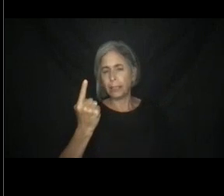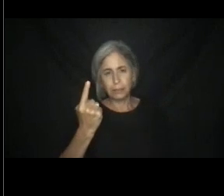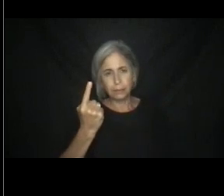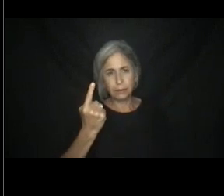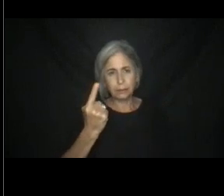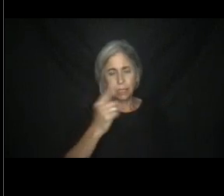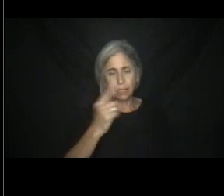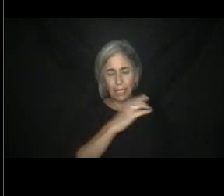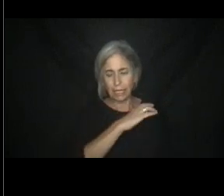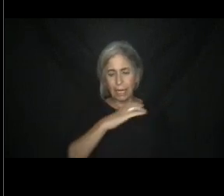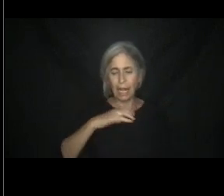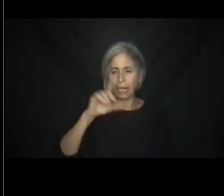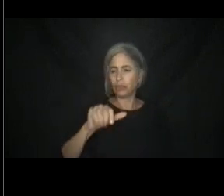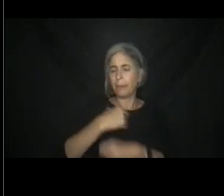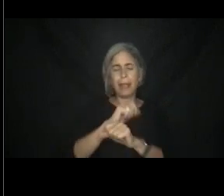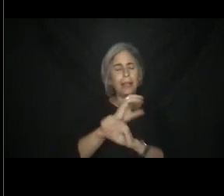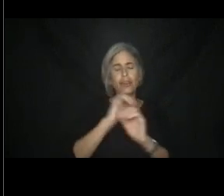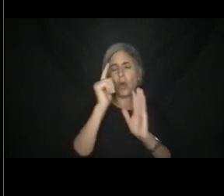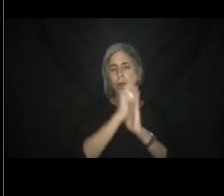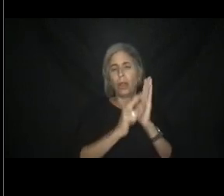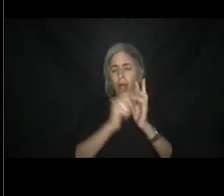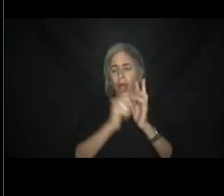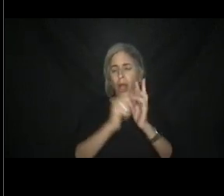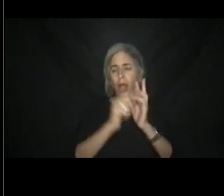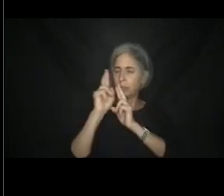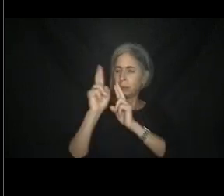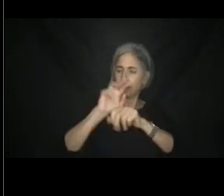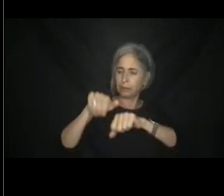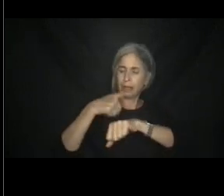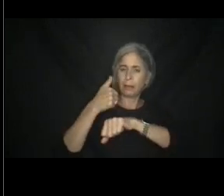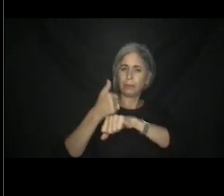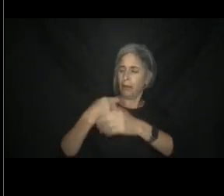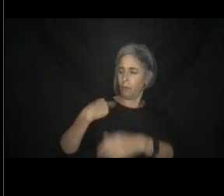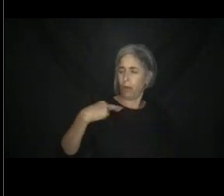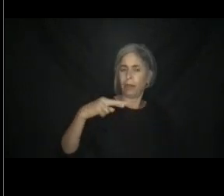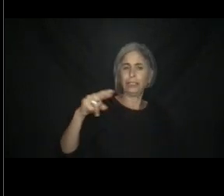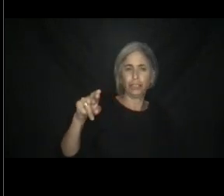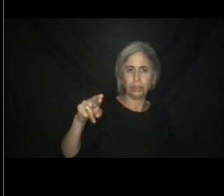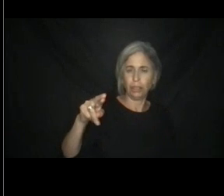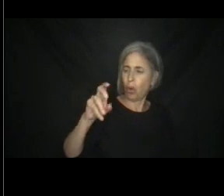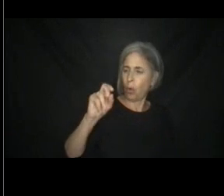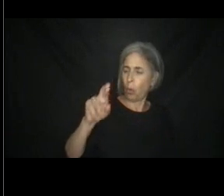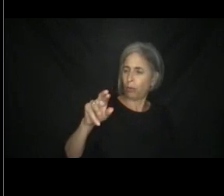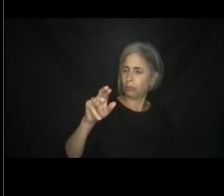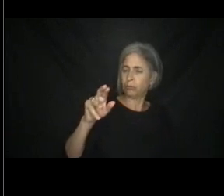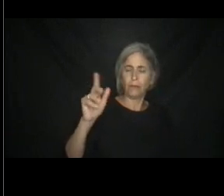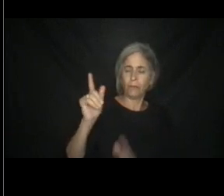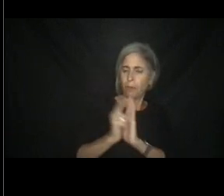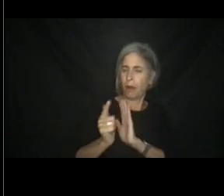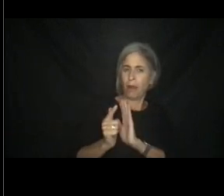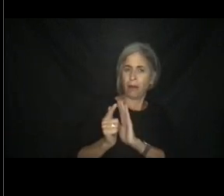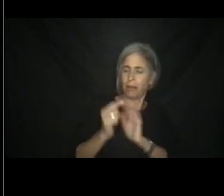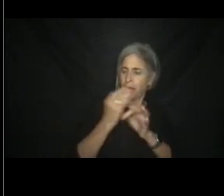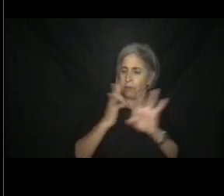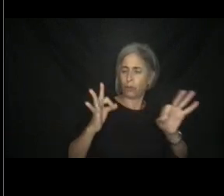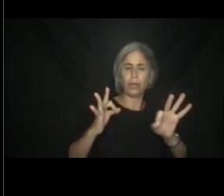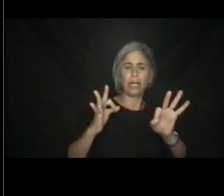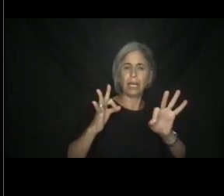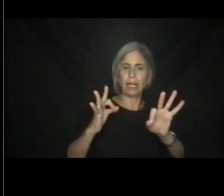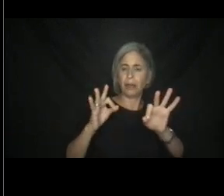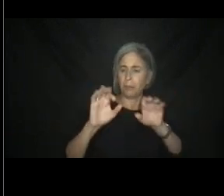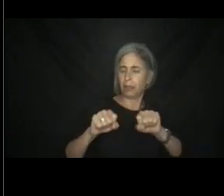says, Congress shall make no law respecting an establishment of religion or prohibiting the free exercise